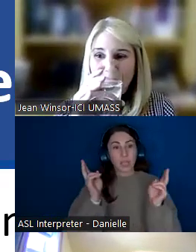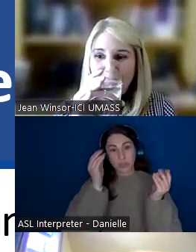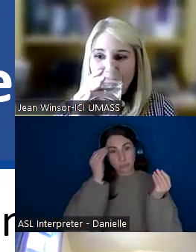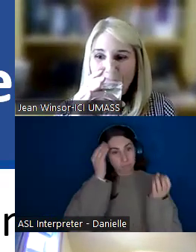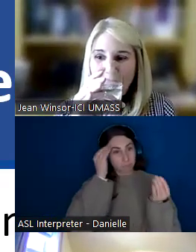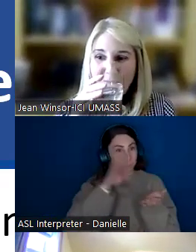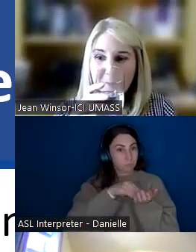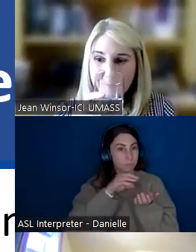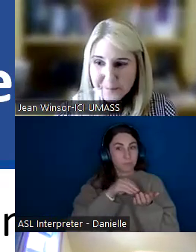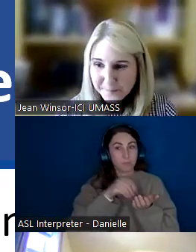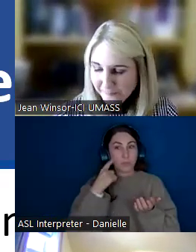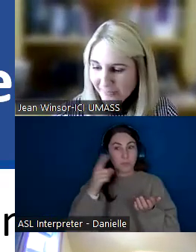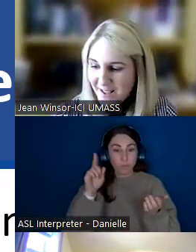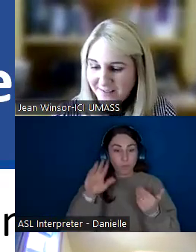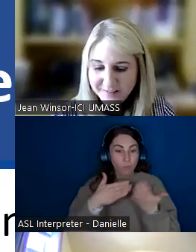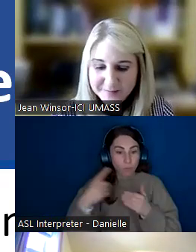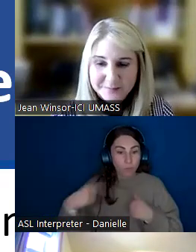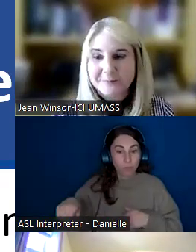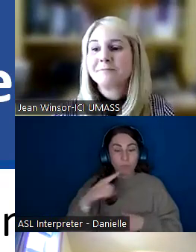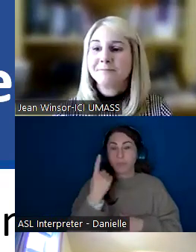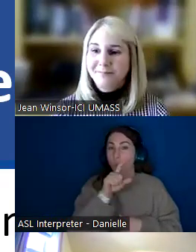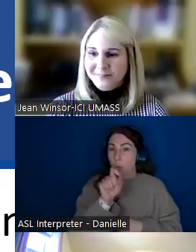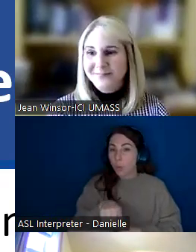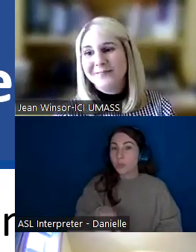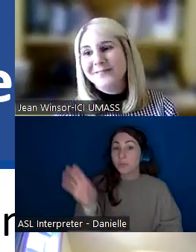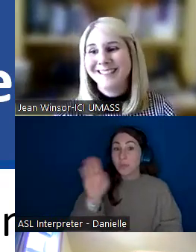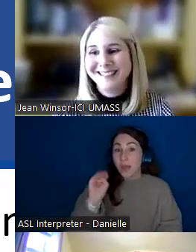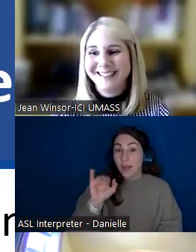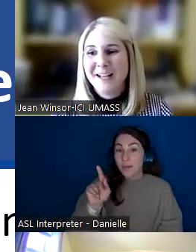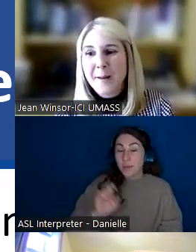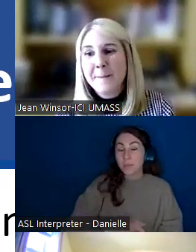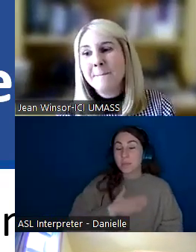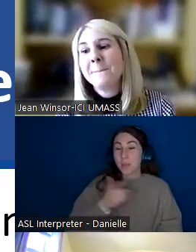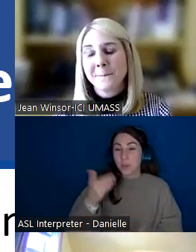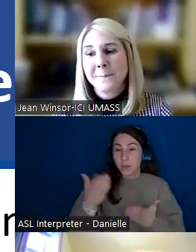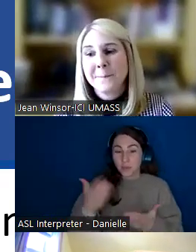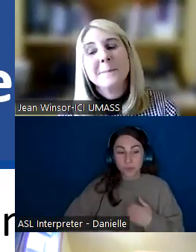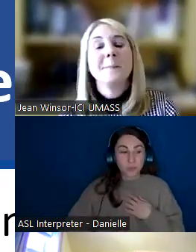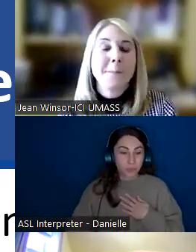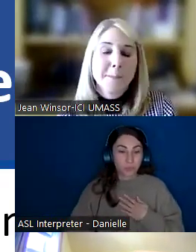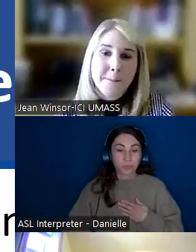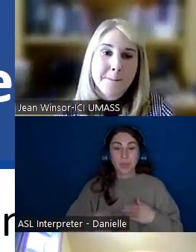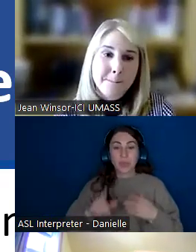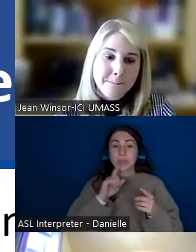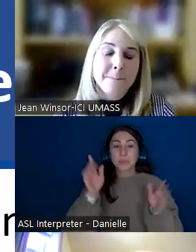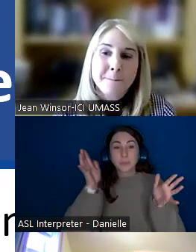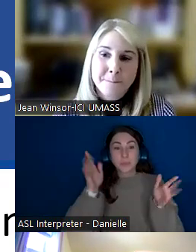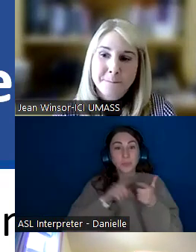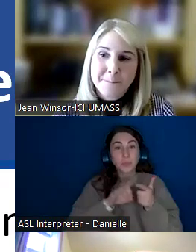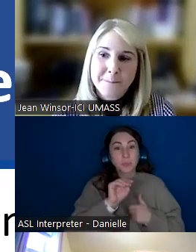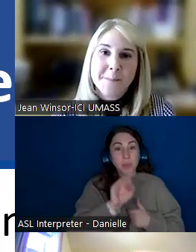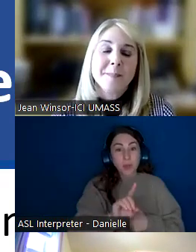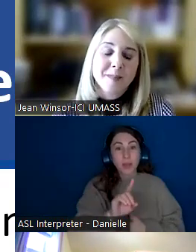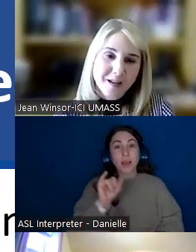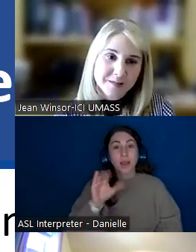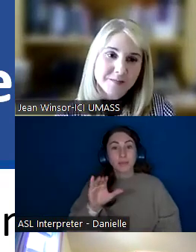on this call today. We got a quick question from Mike. Hey, Mike, glad you're here today. It says, kudos to Maryland and ICI